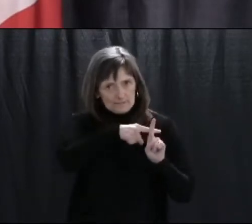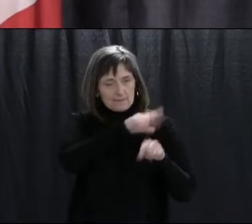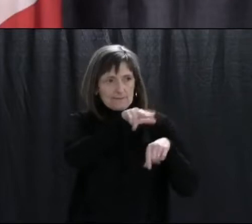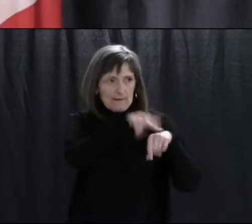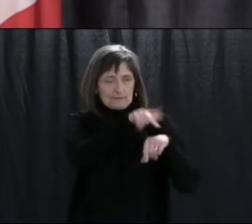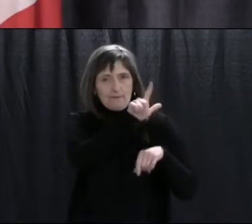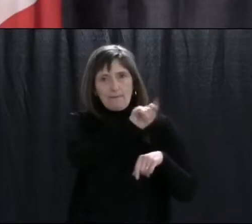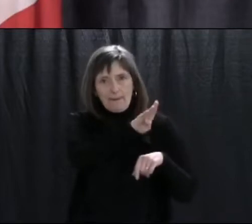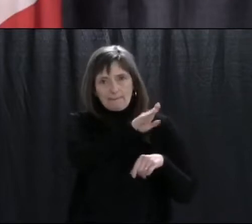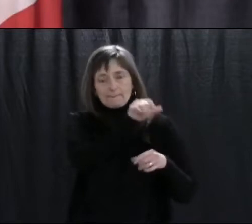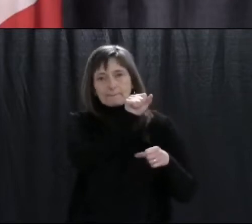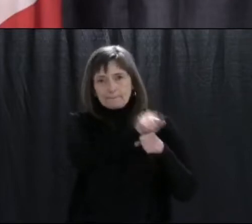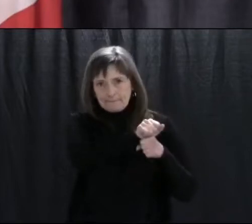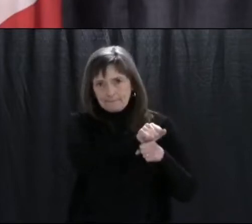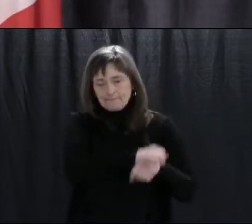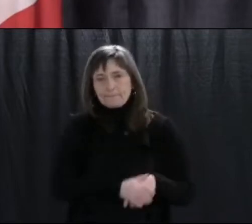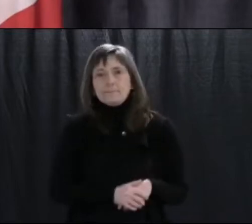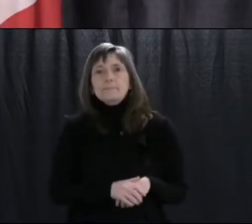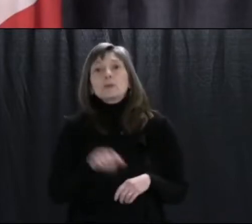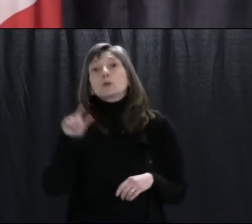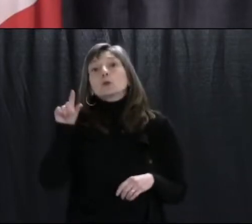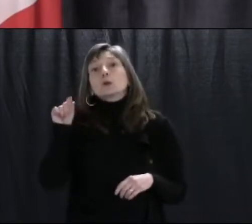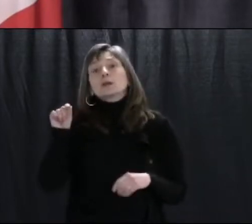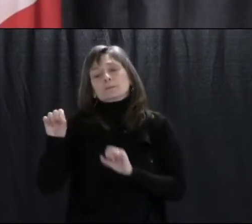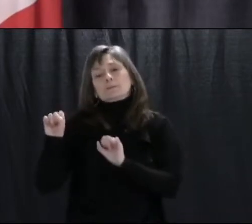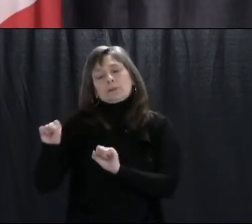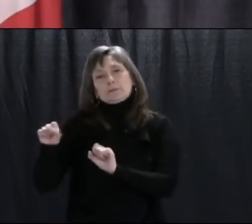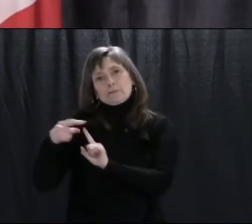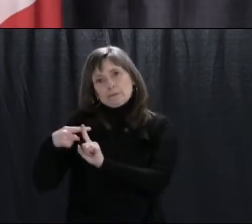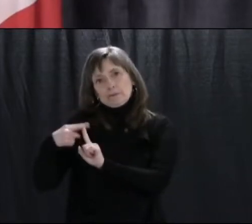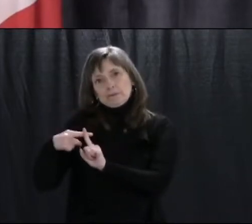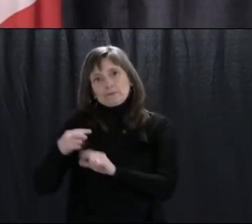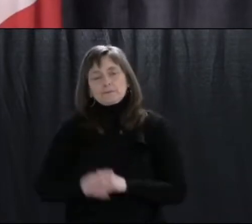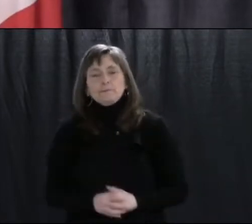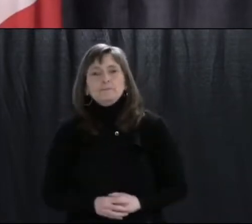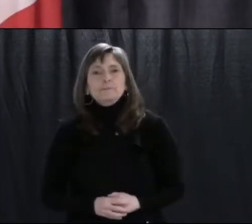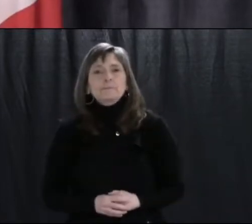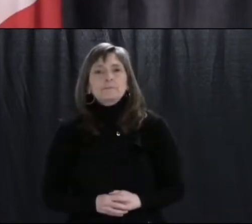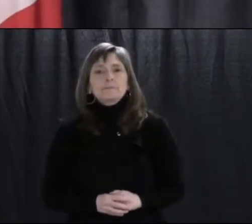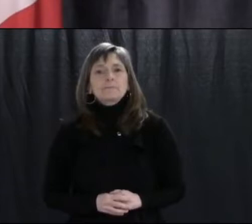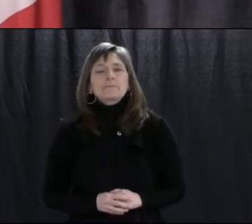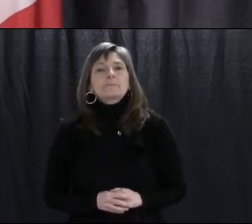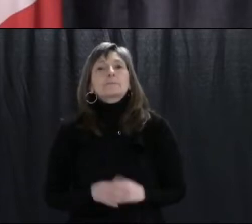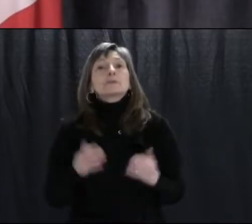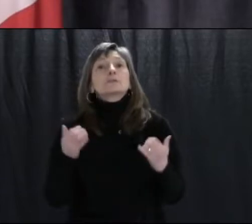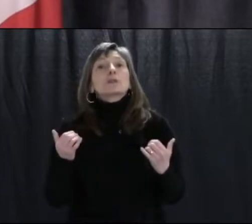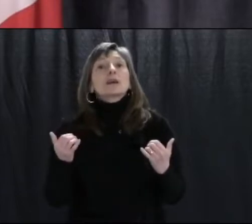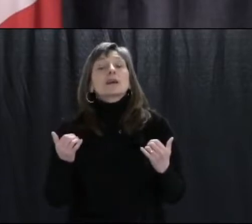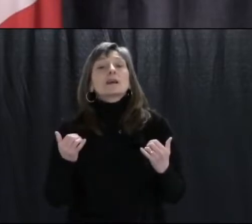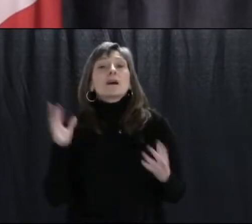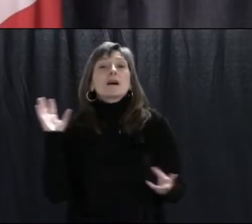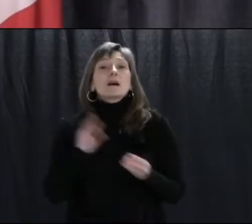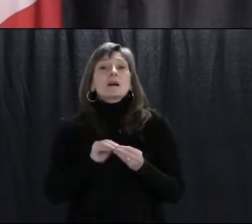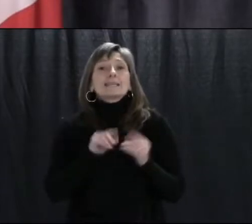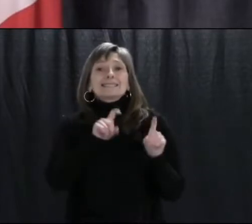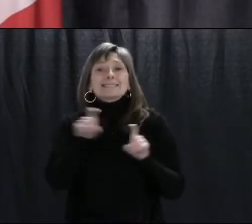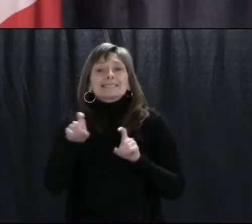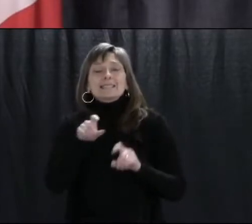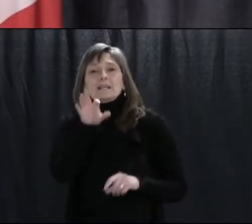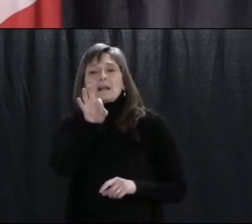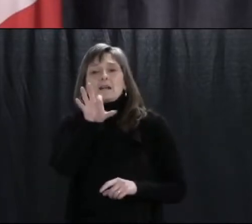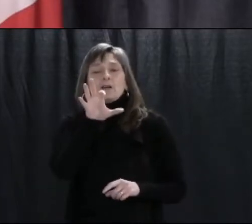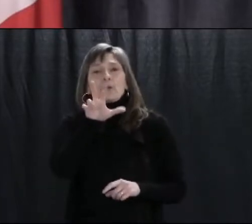Microbiology Laboratory. 20 are presumptive positive cases. As of today, we have tested 938